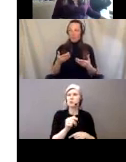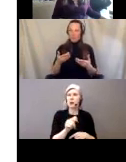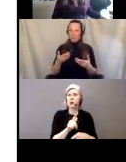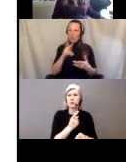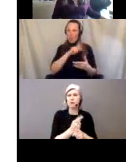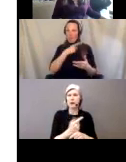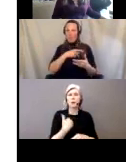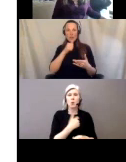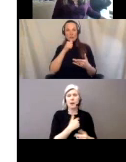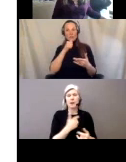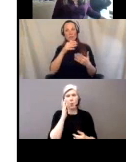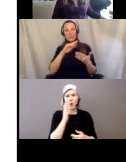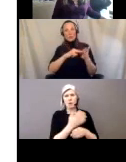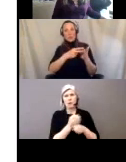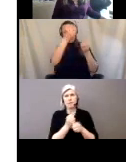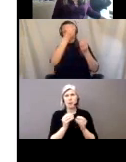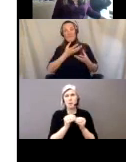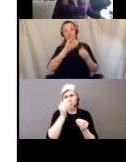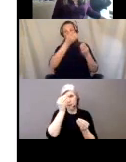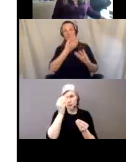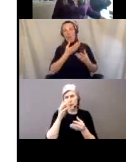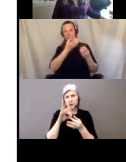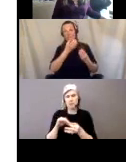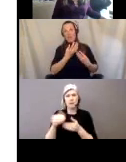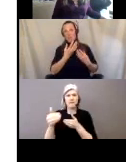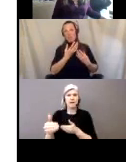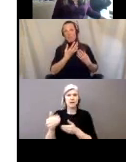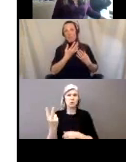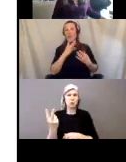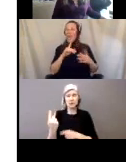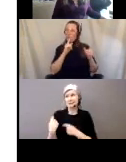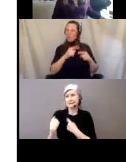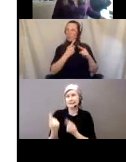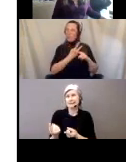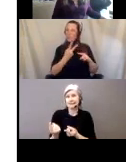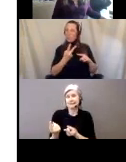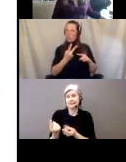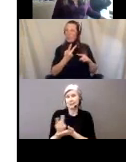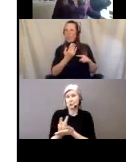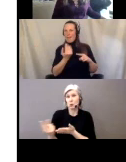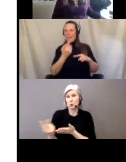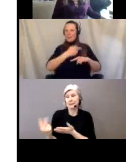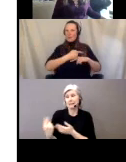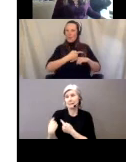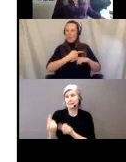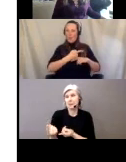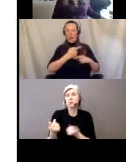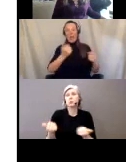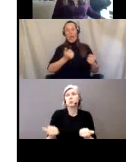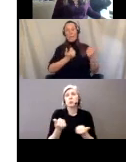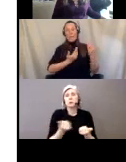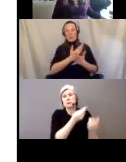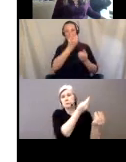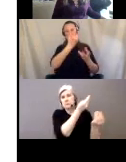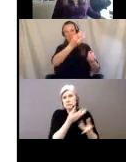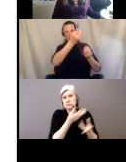So in the last 2 weeks, we've had a tremendous amount of information that was shared to us to help in our planning